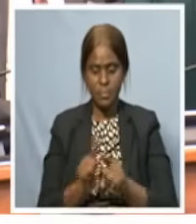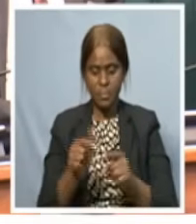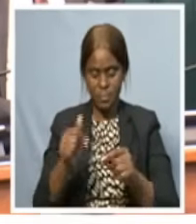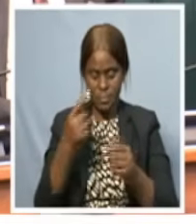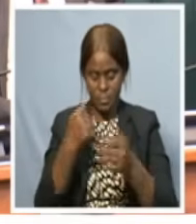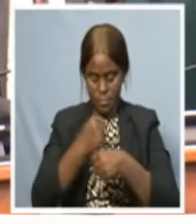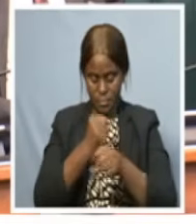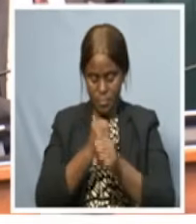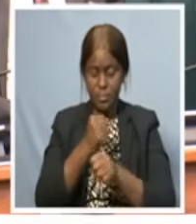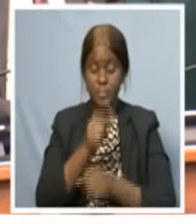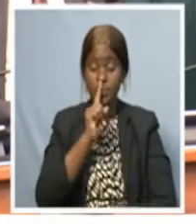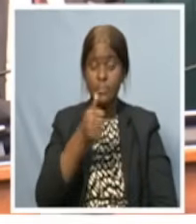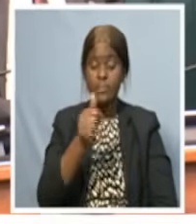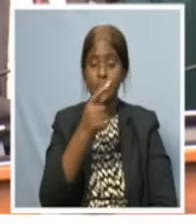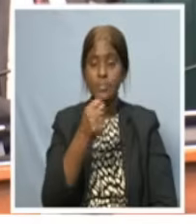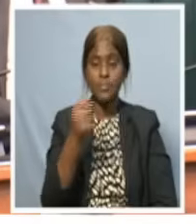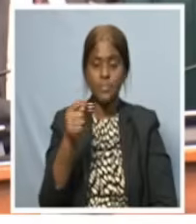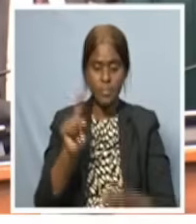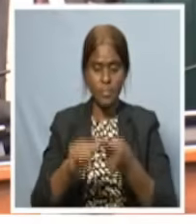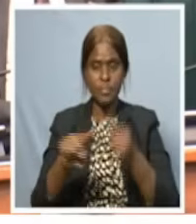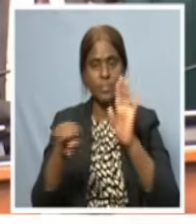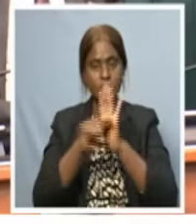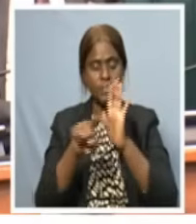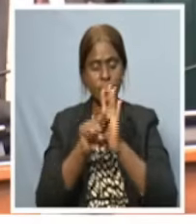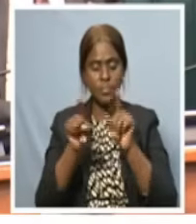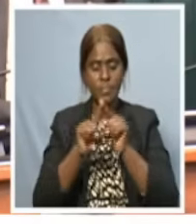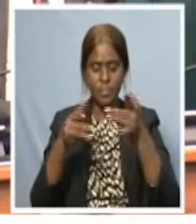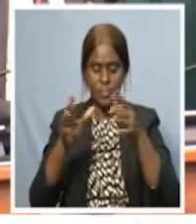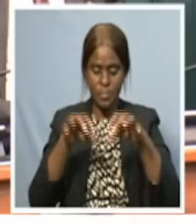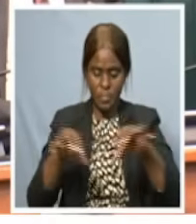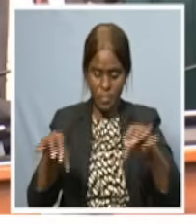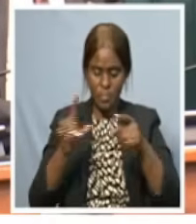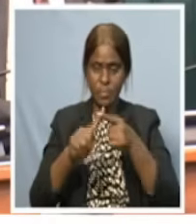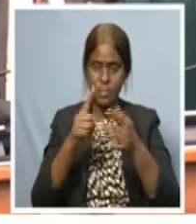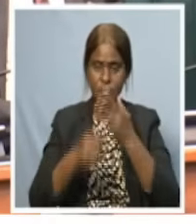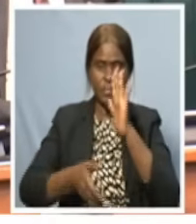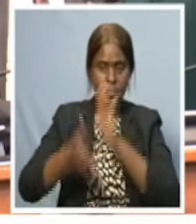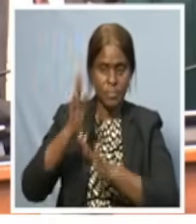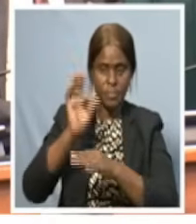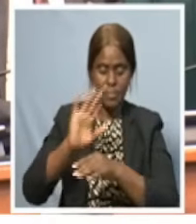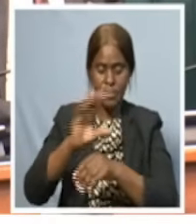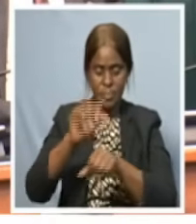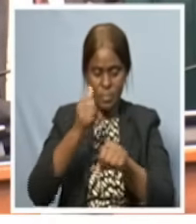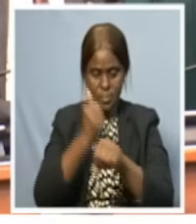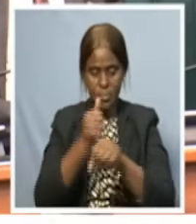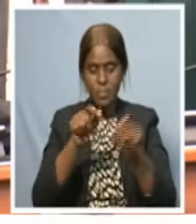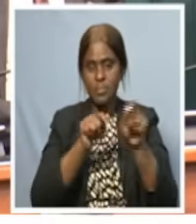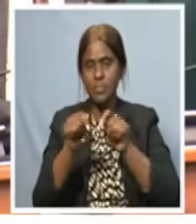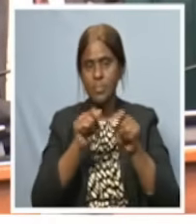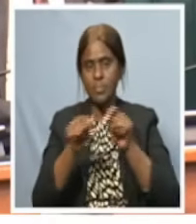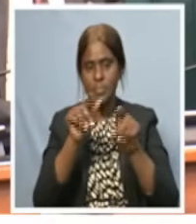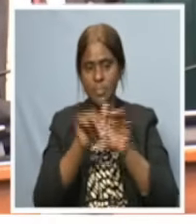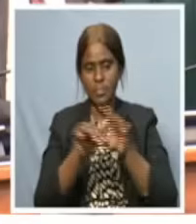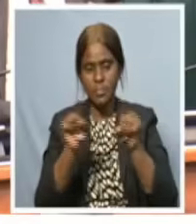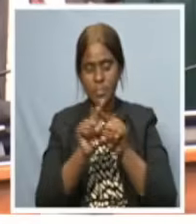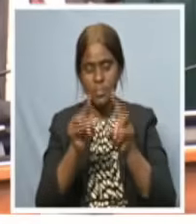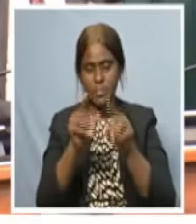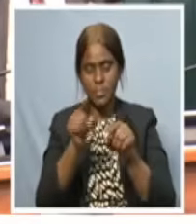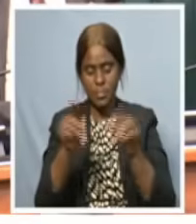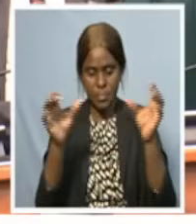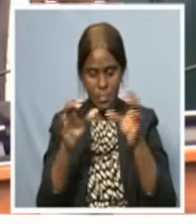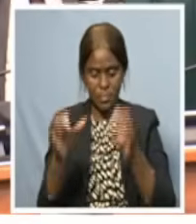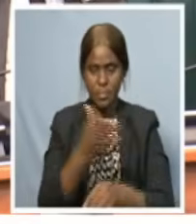renders the tools ineffective and allows children to bypass established controls. In this regard,